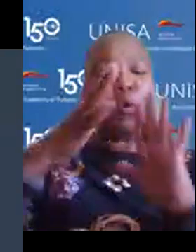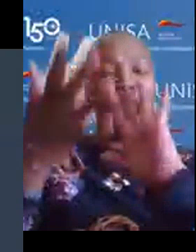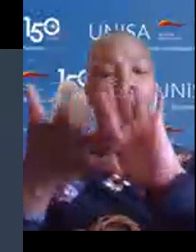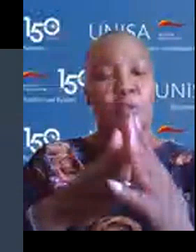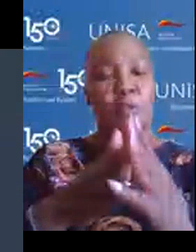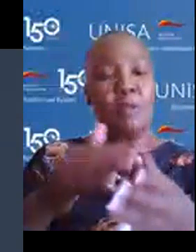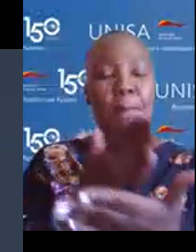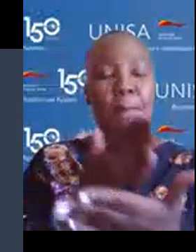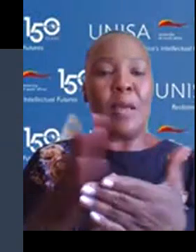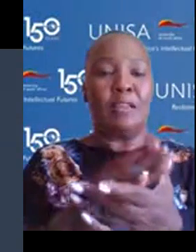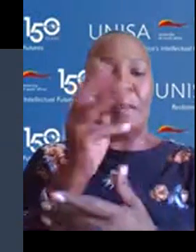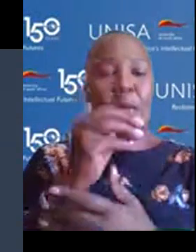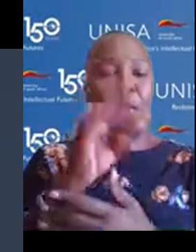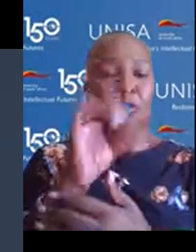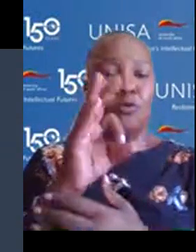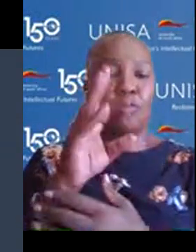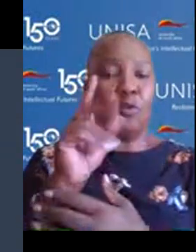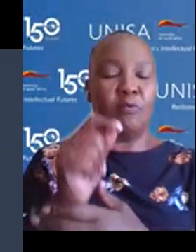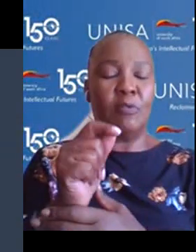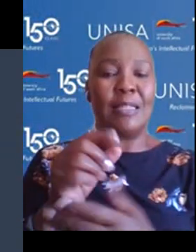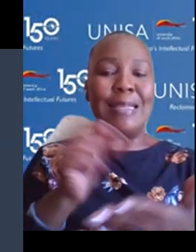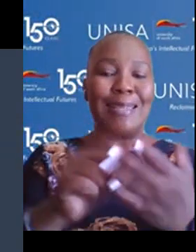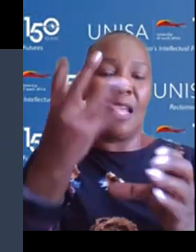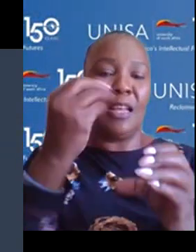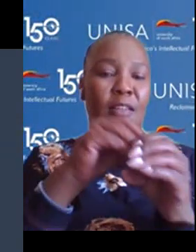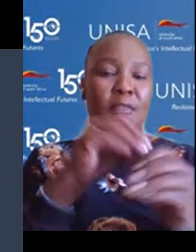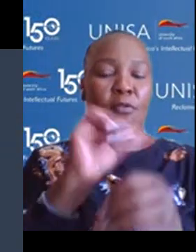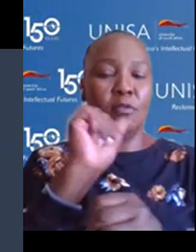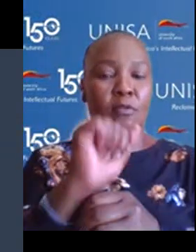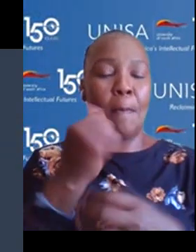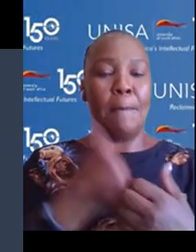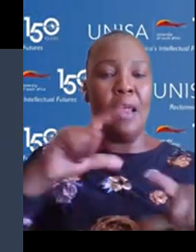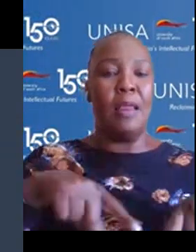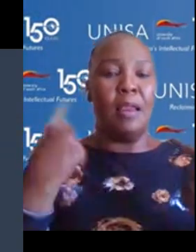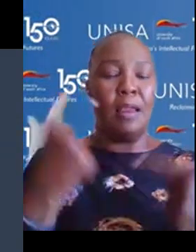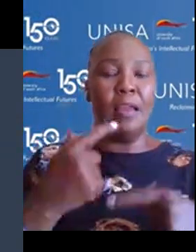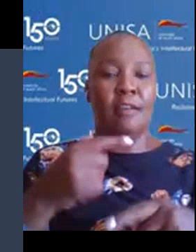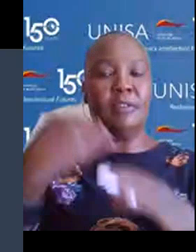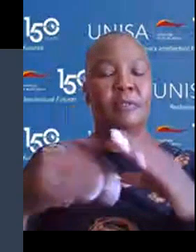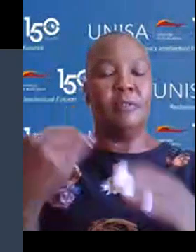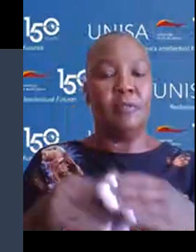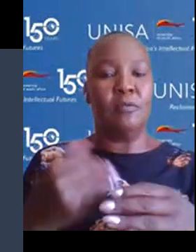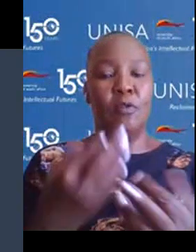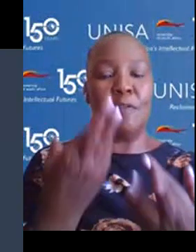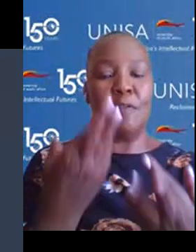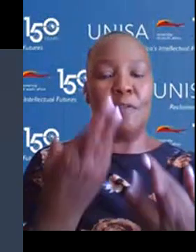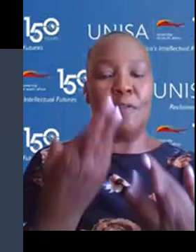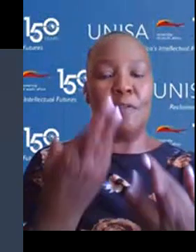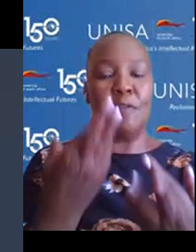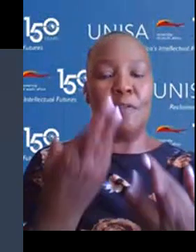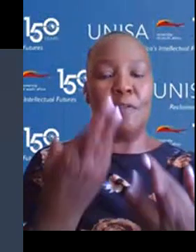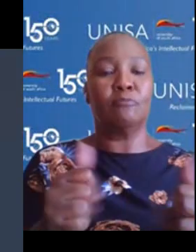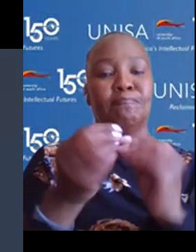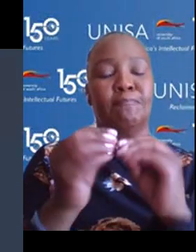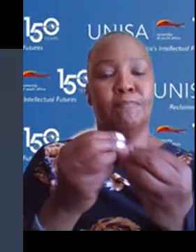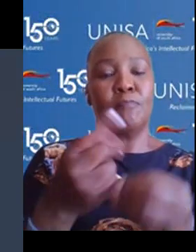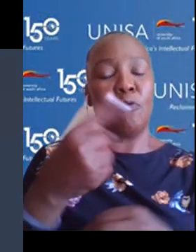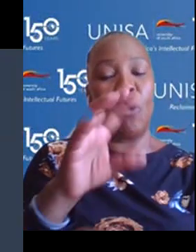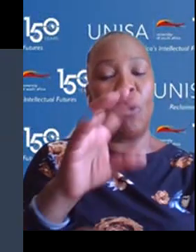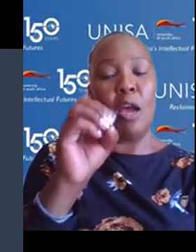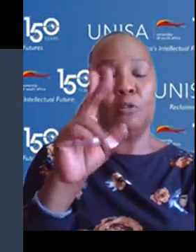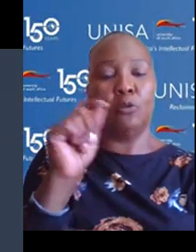Microsoft. And you just sign in with your My Life email account or the free account that you create for Outlook, and you will be